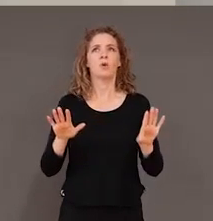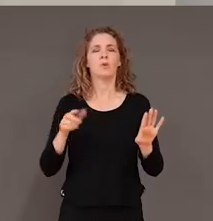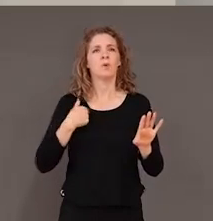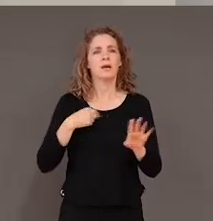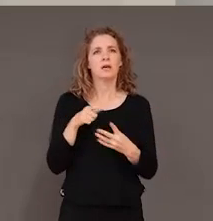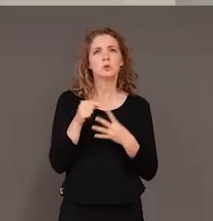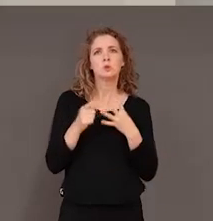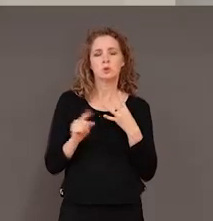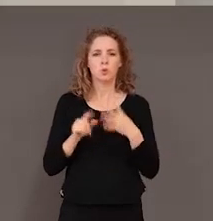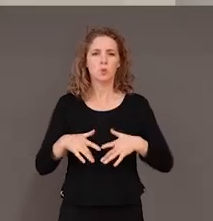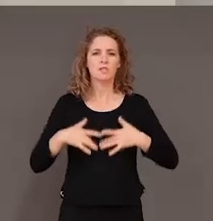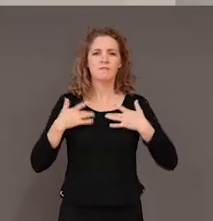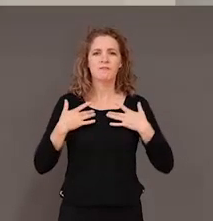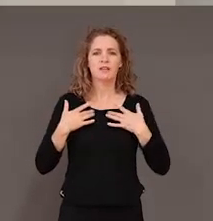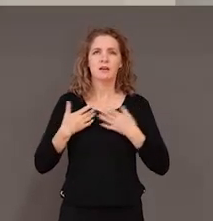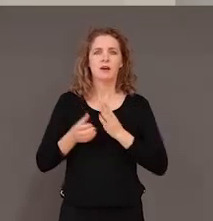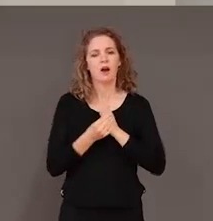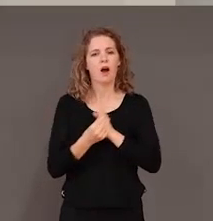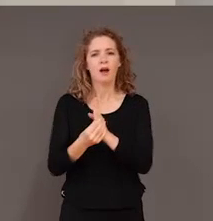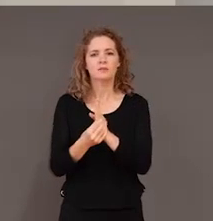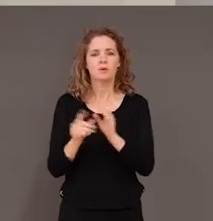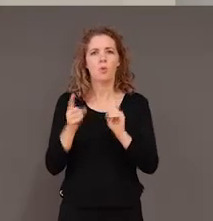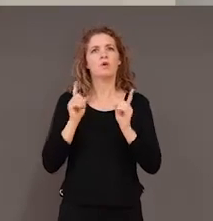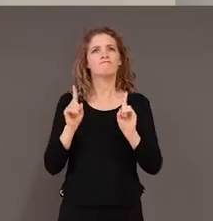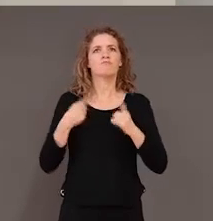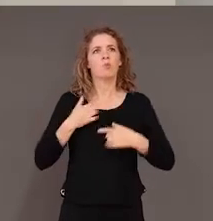us choose the ones that are going to guide us and the ones that we'll let go.